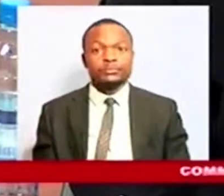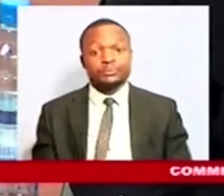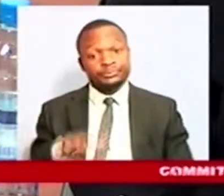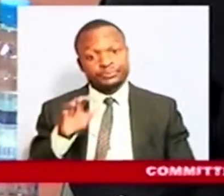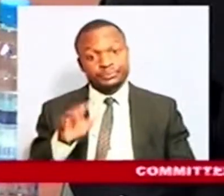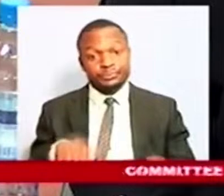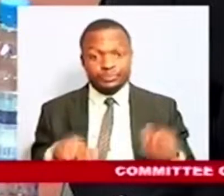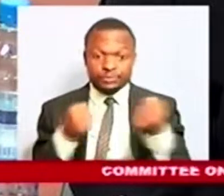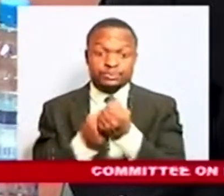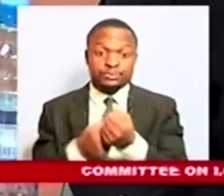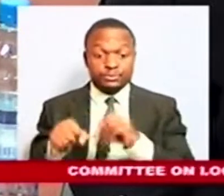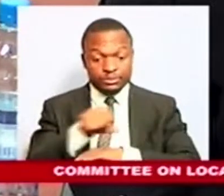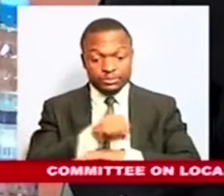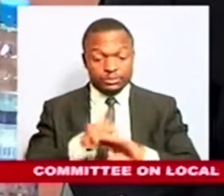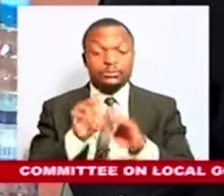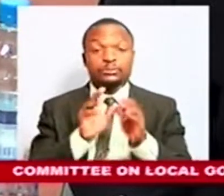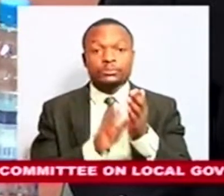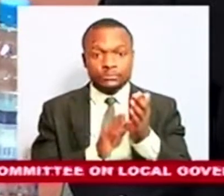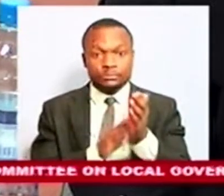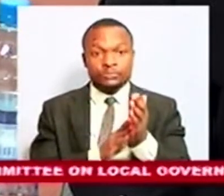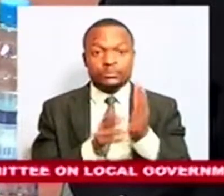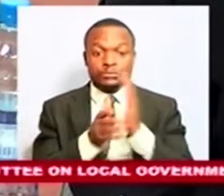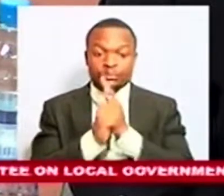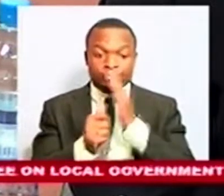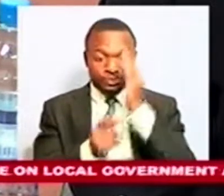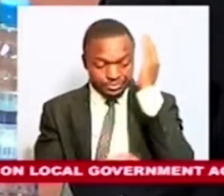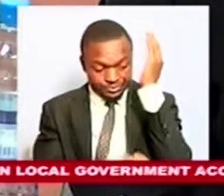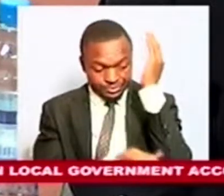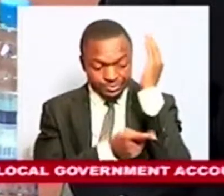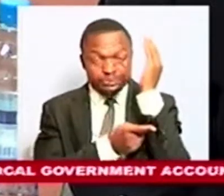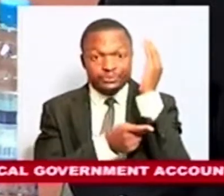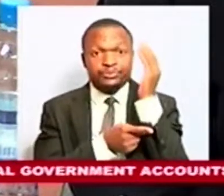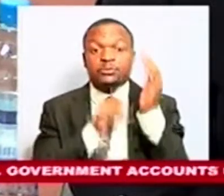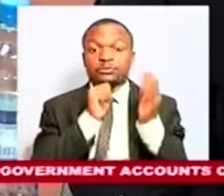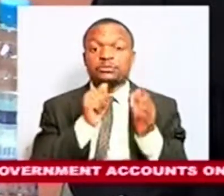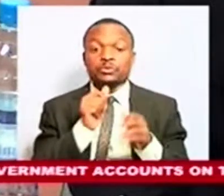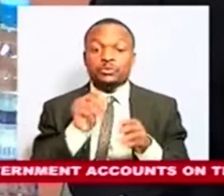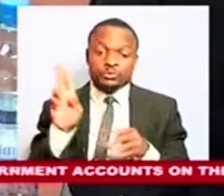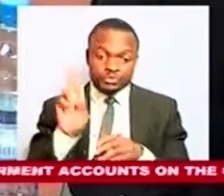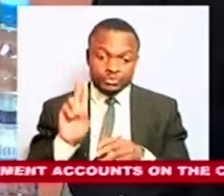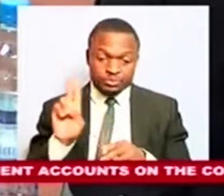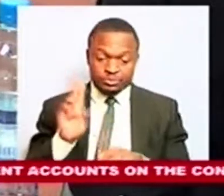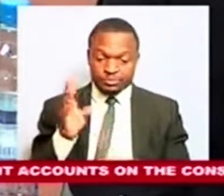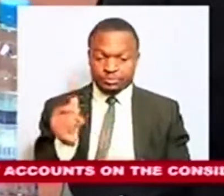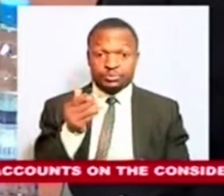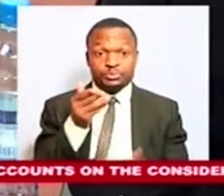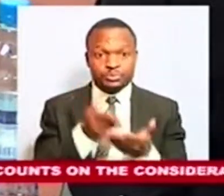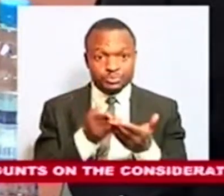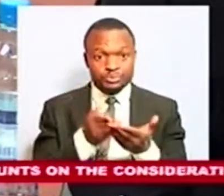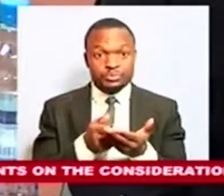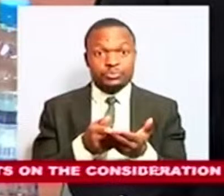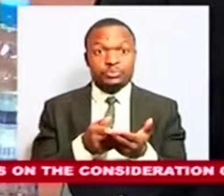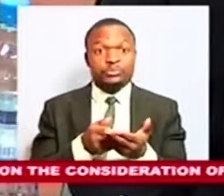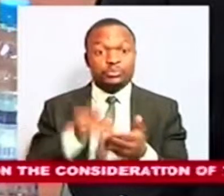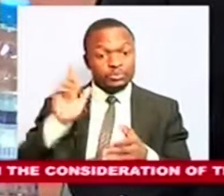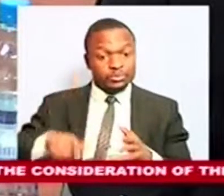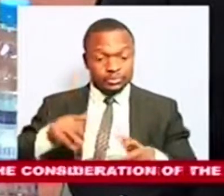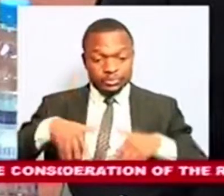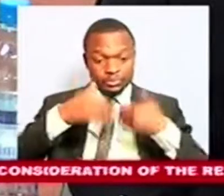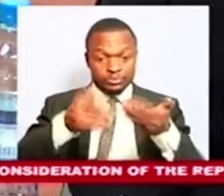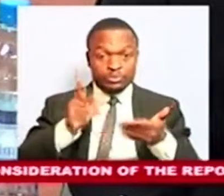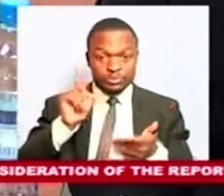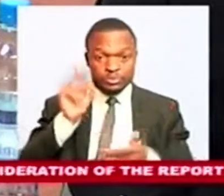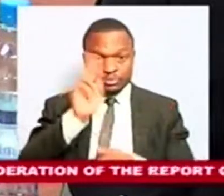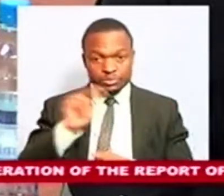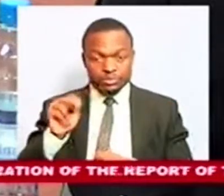Bursaries, secondary school and skills development and spend fund. Despite the late release of the 2022